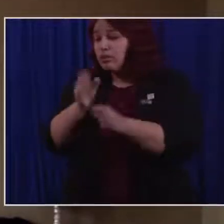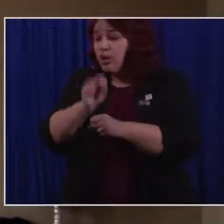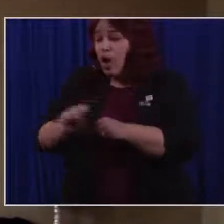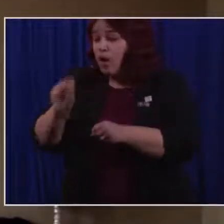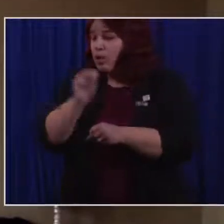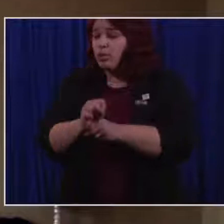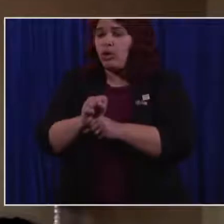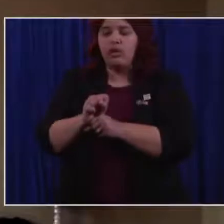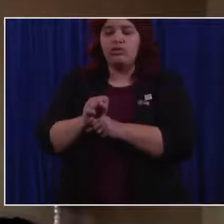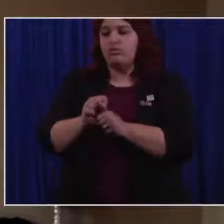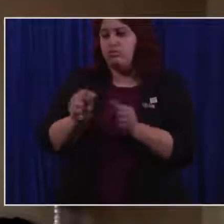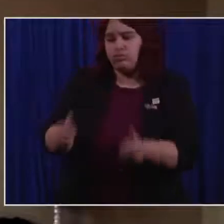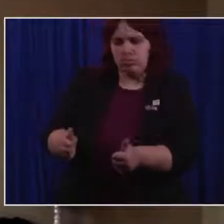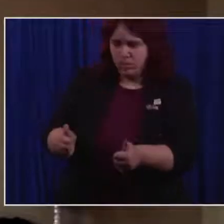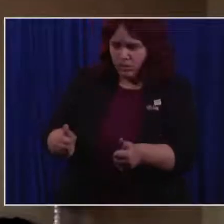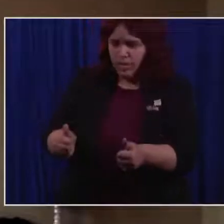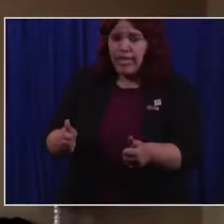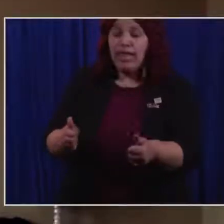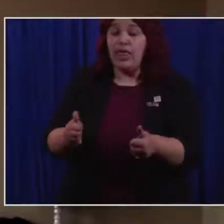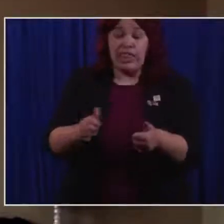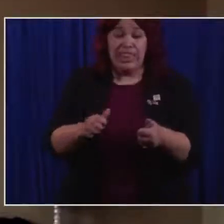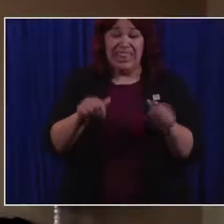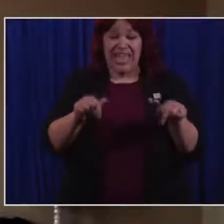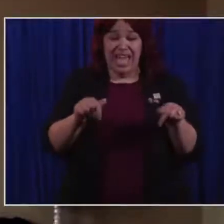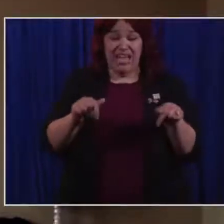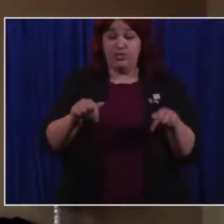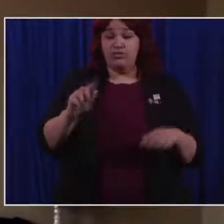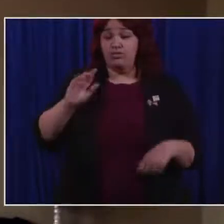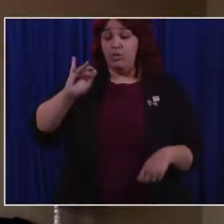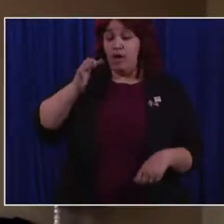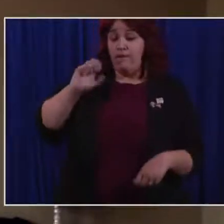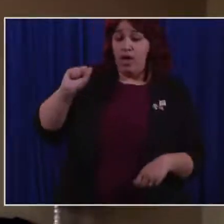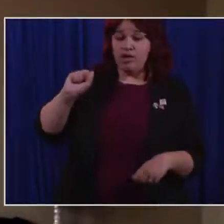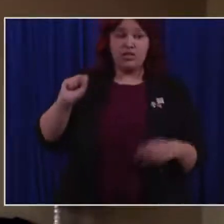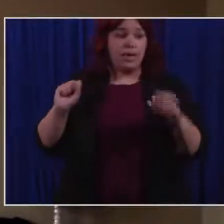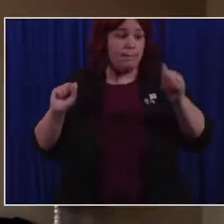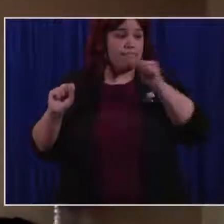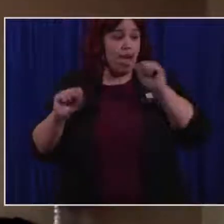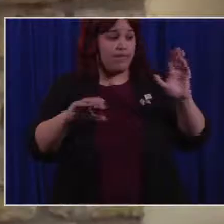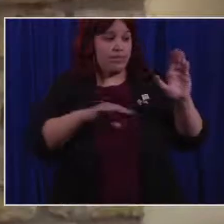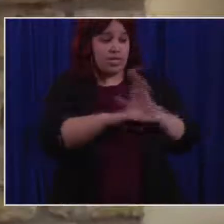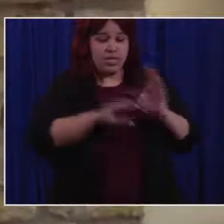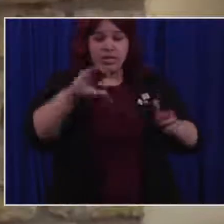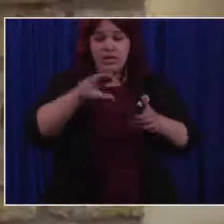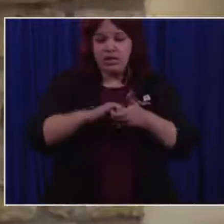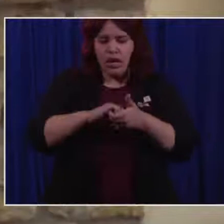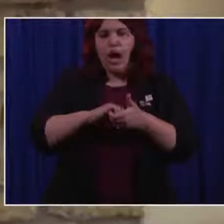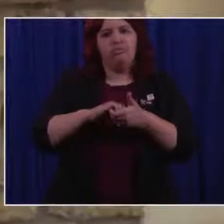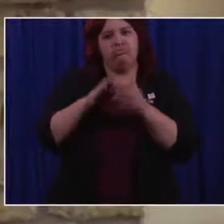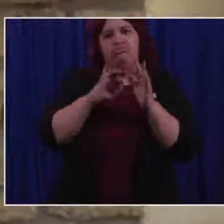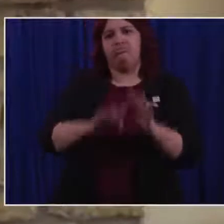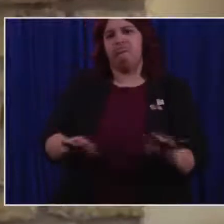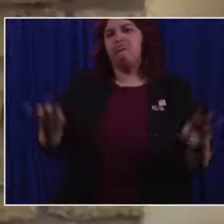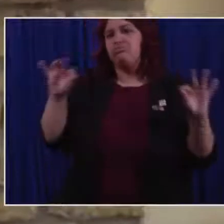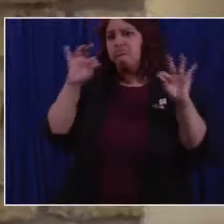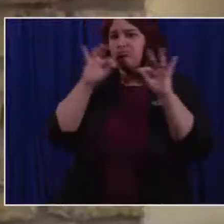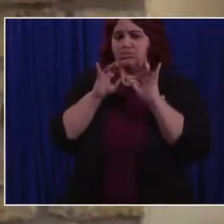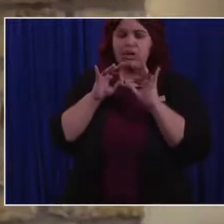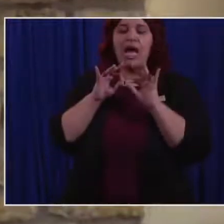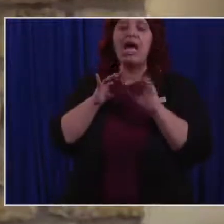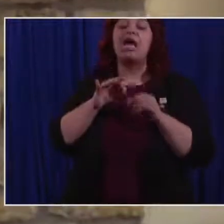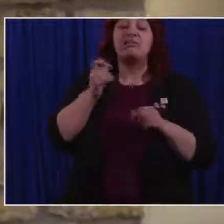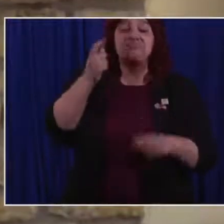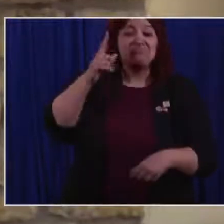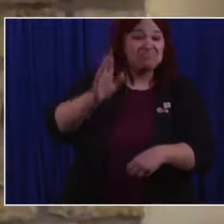public-private partnership with you all is very valuable, very important, and we'll be bringing you back from time to